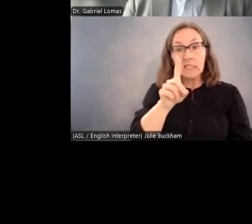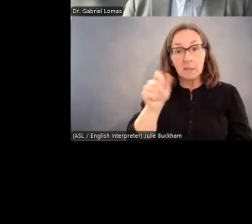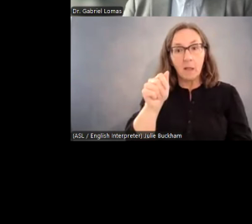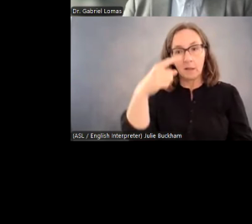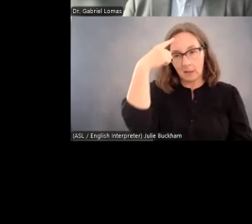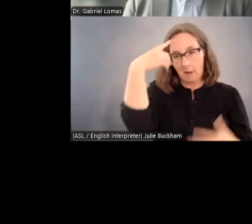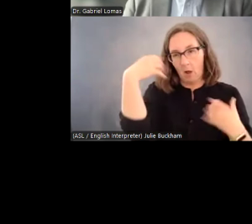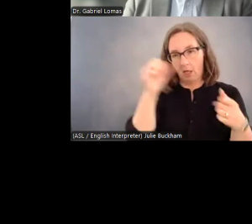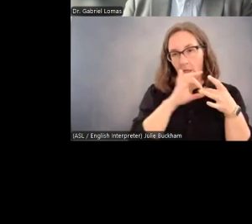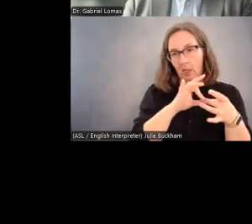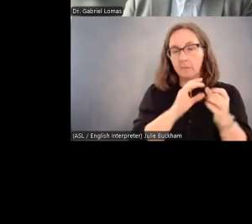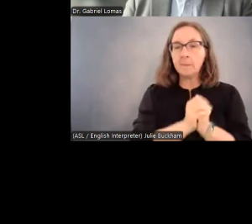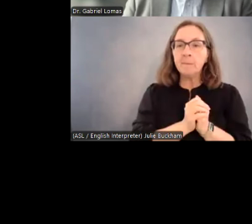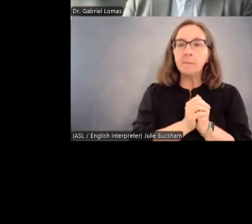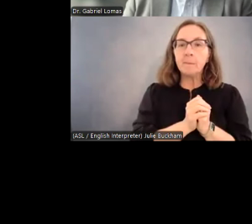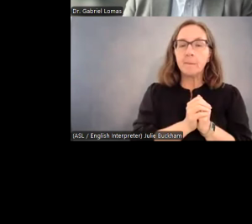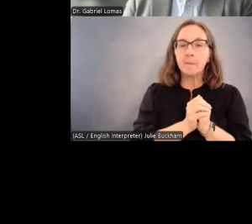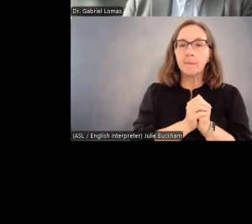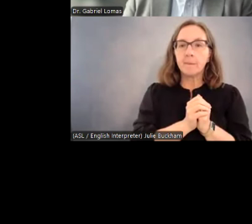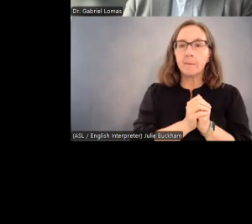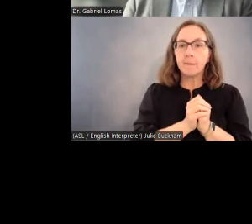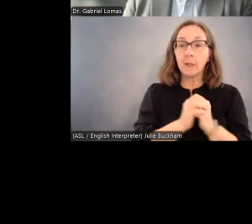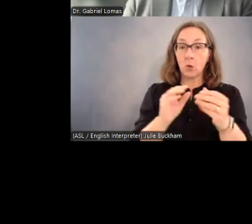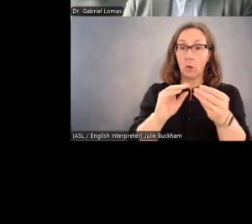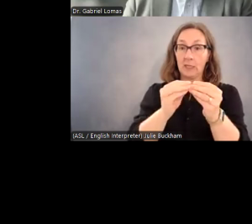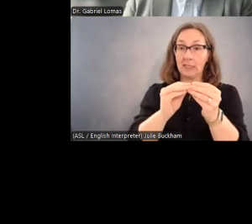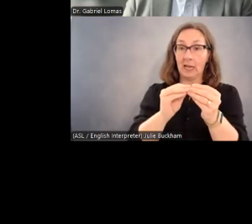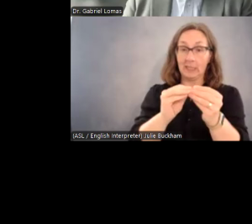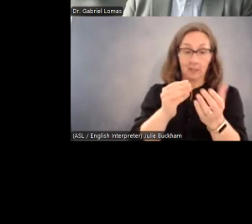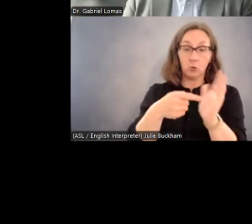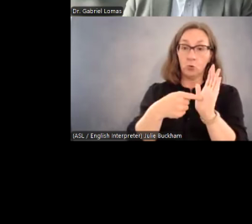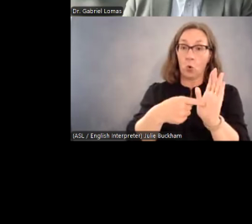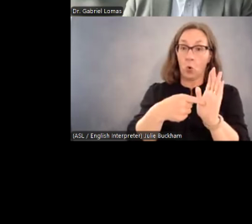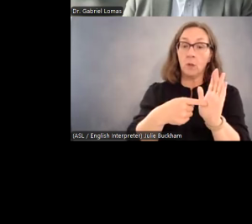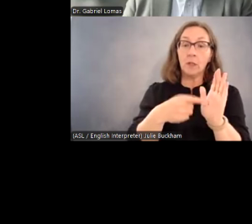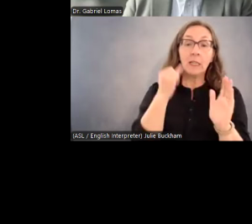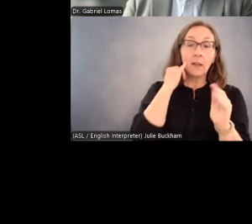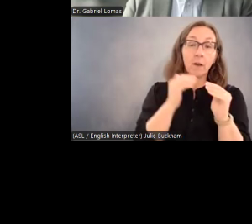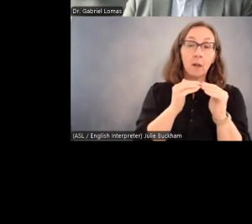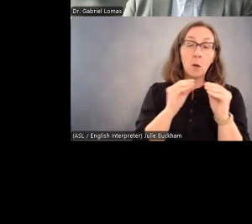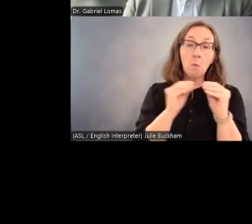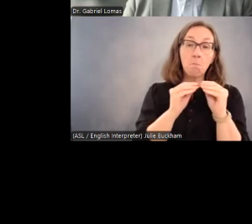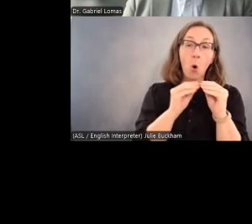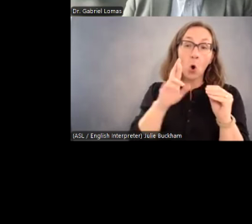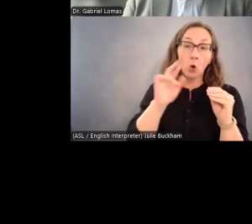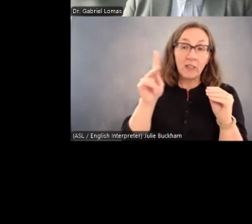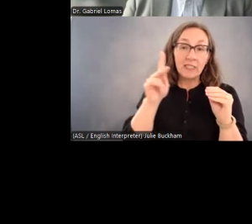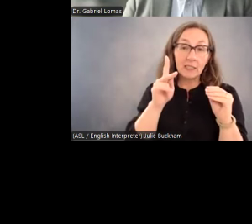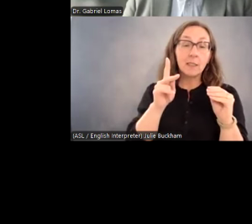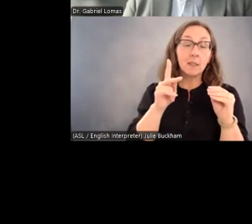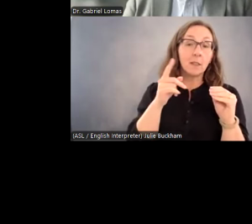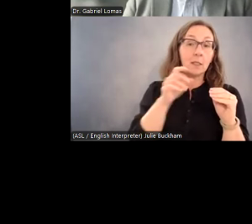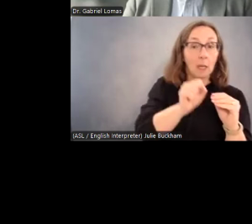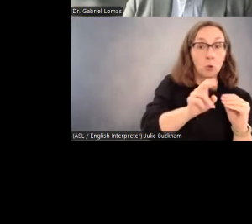health. So data strongly implies that people with disabilities who are at higher risk for substance use disorders are